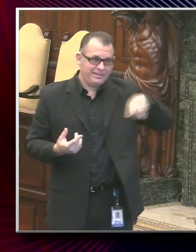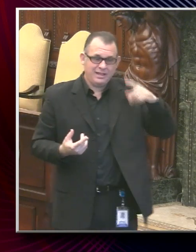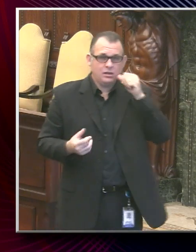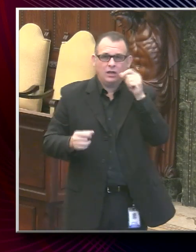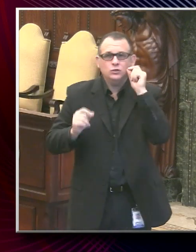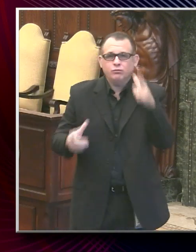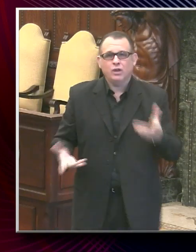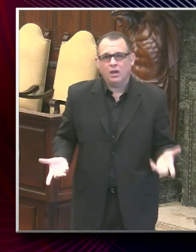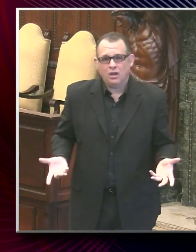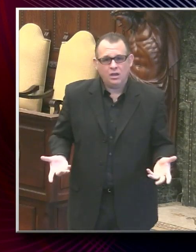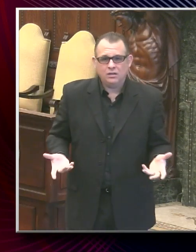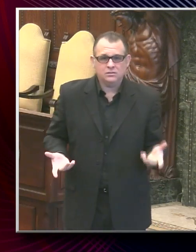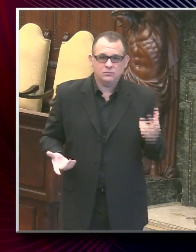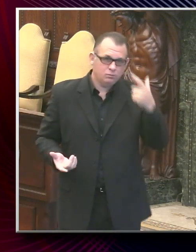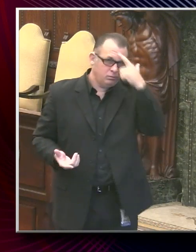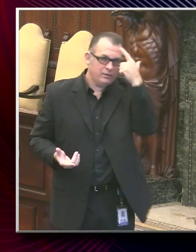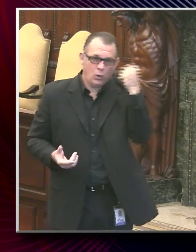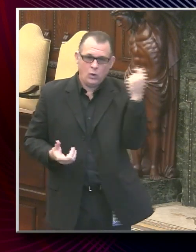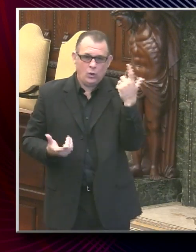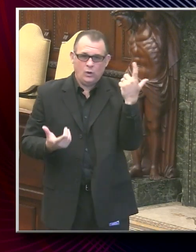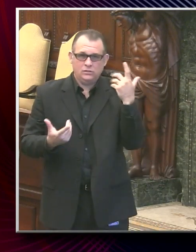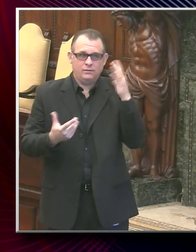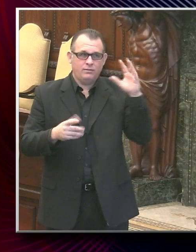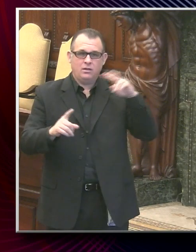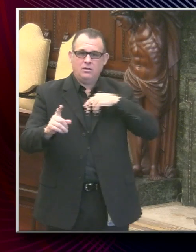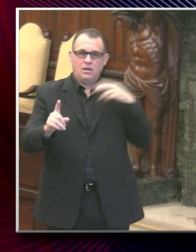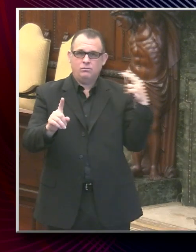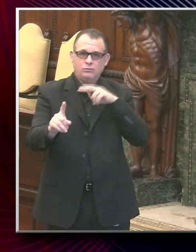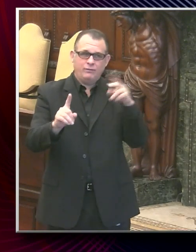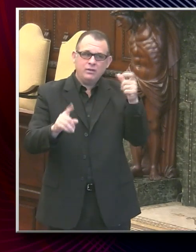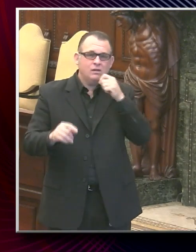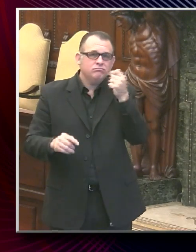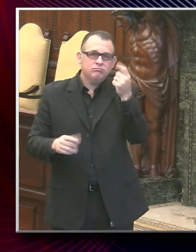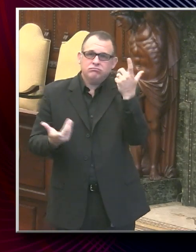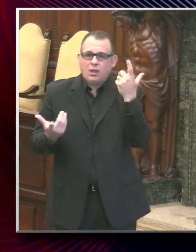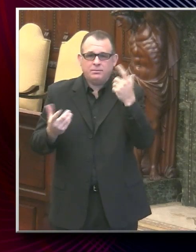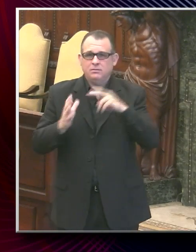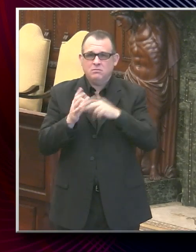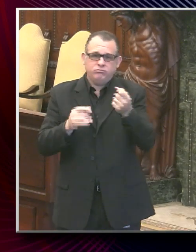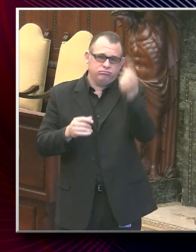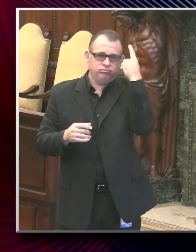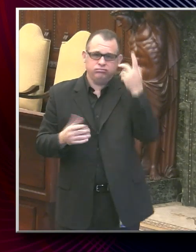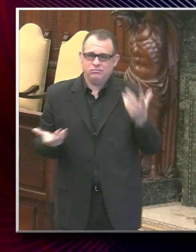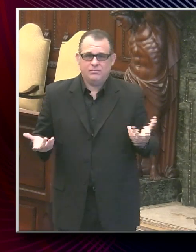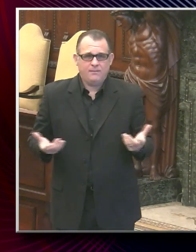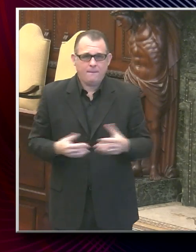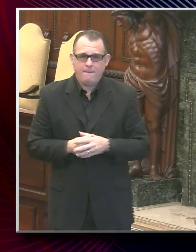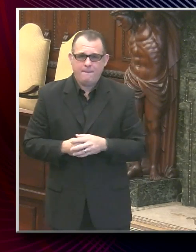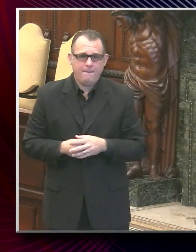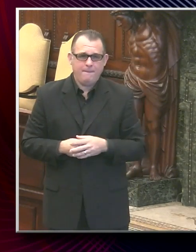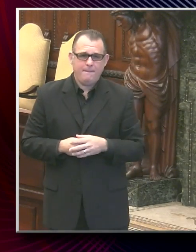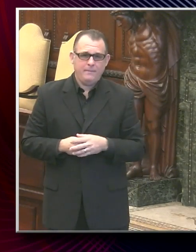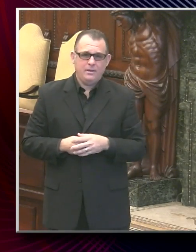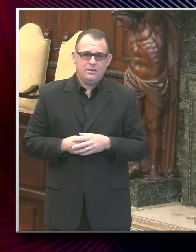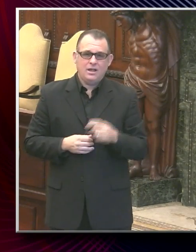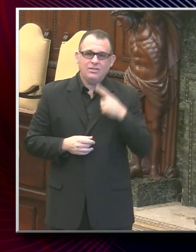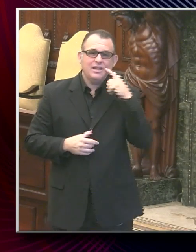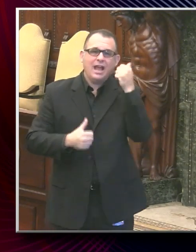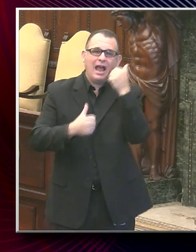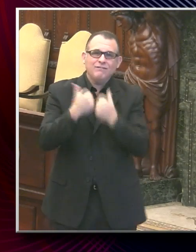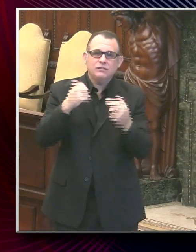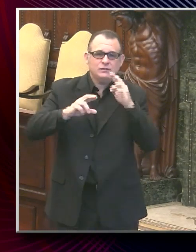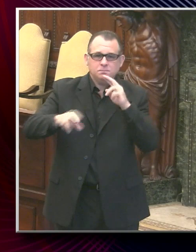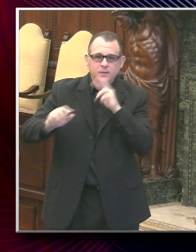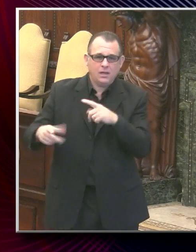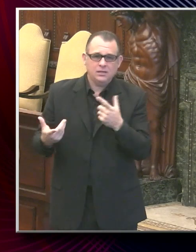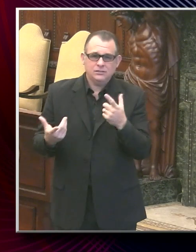by the city's position, and I'd say some of them were relieved. I think every responsible